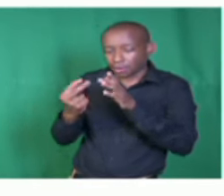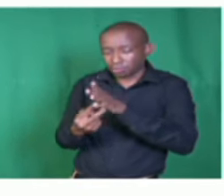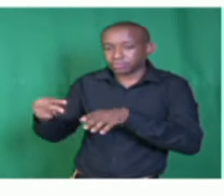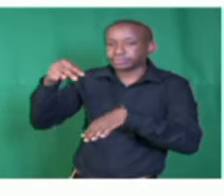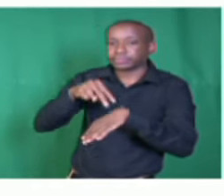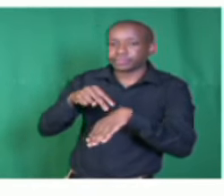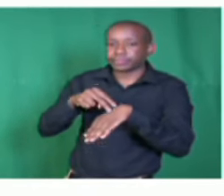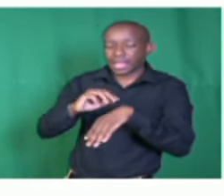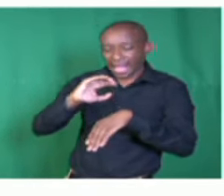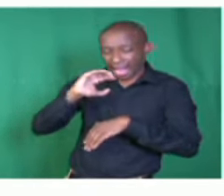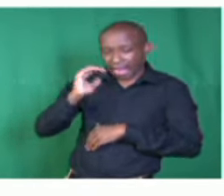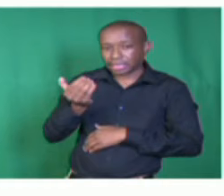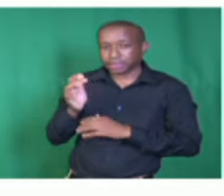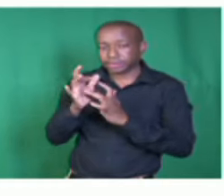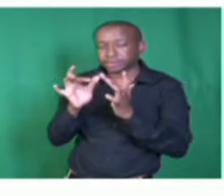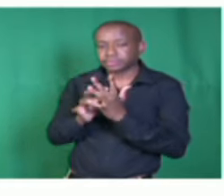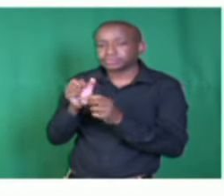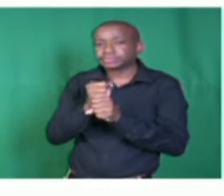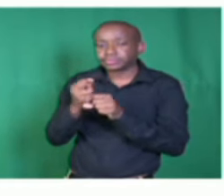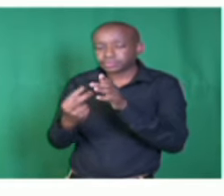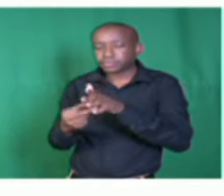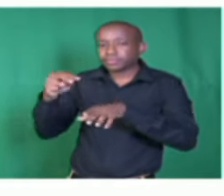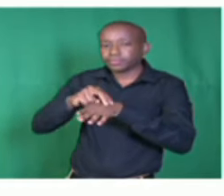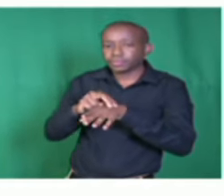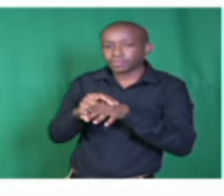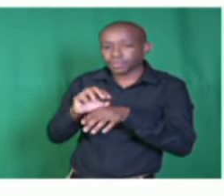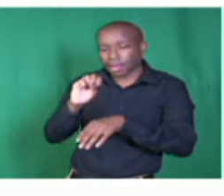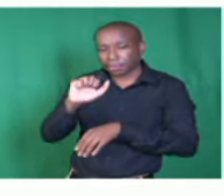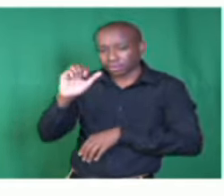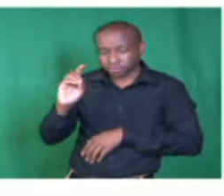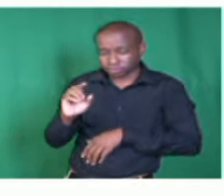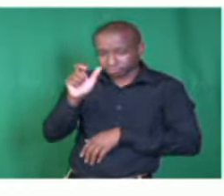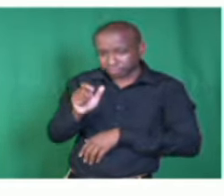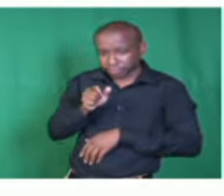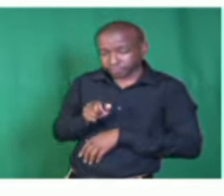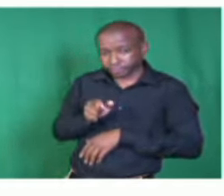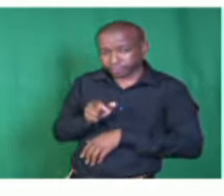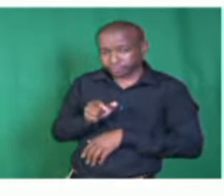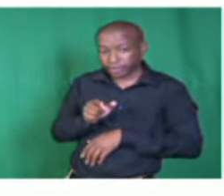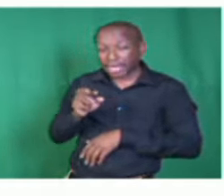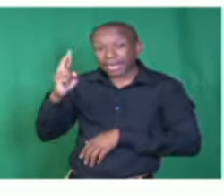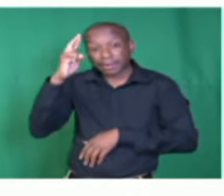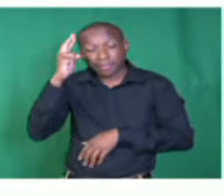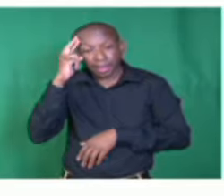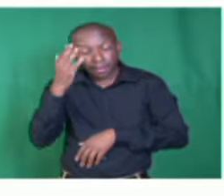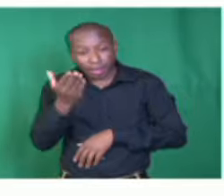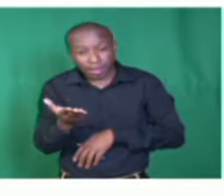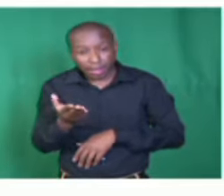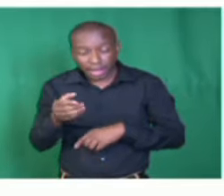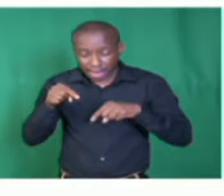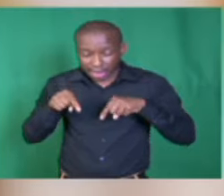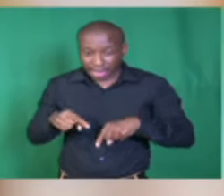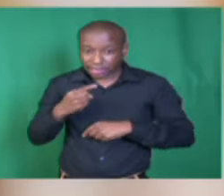So they ask Jesus a question about the resurrection. You will remember, dear Lena, that we